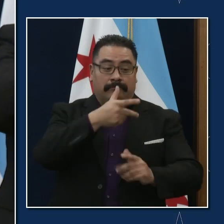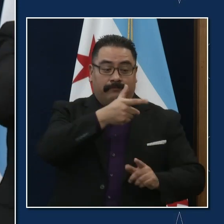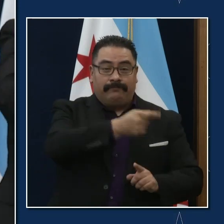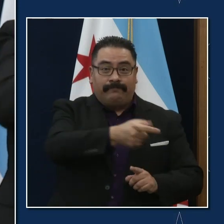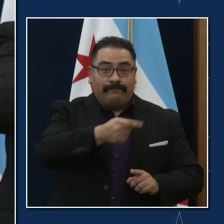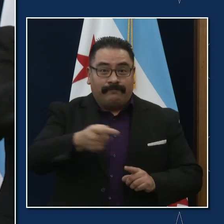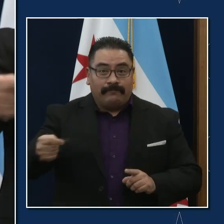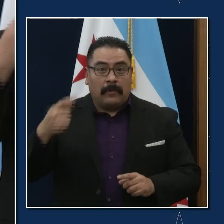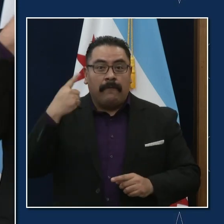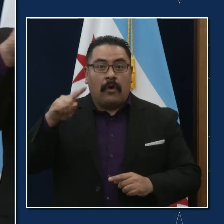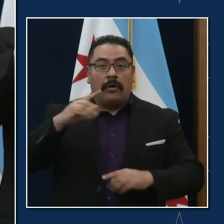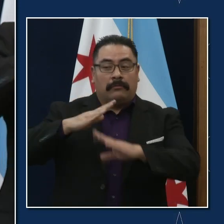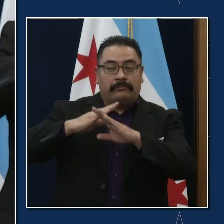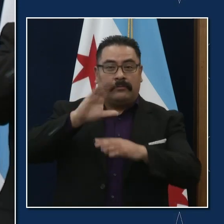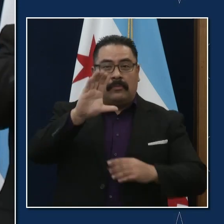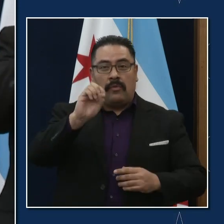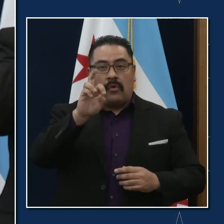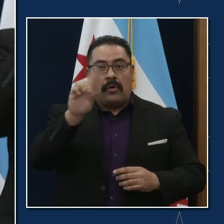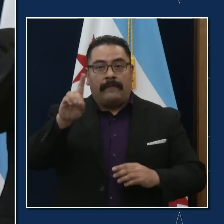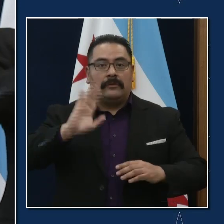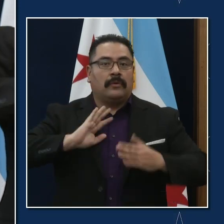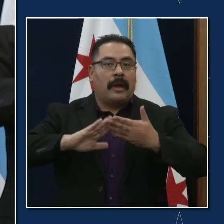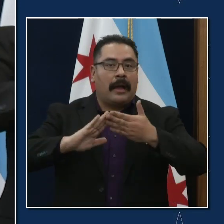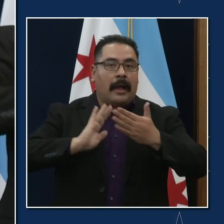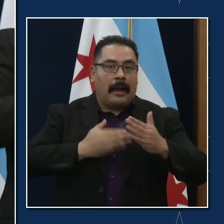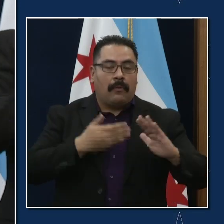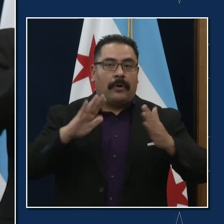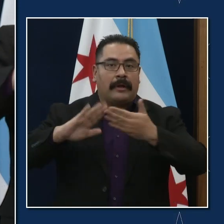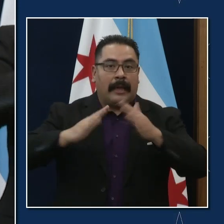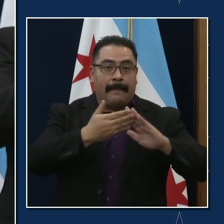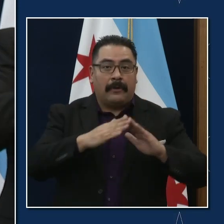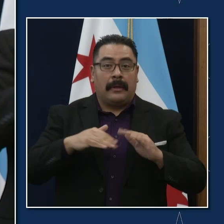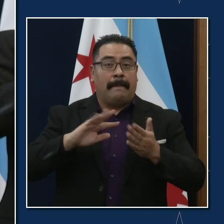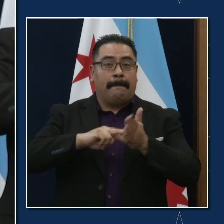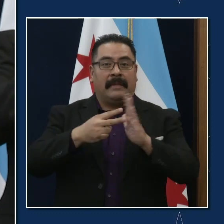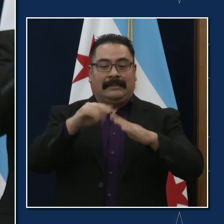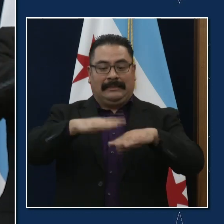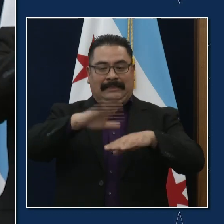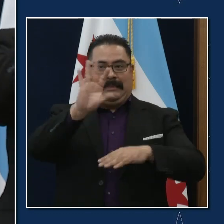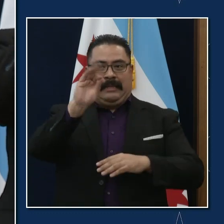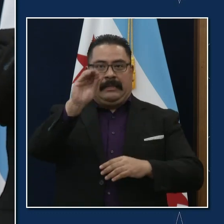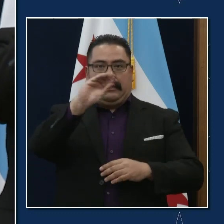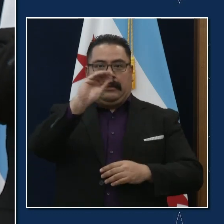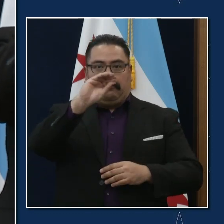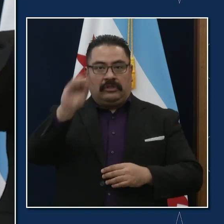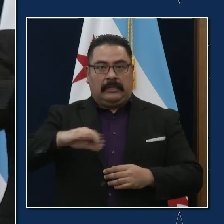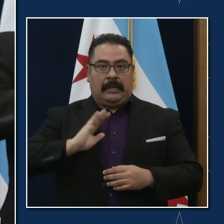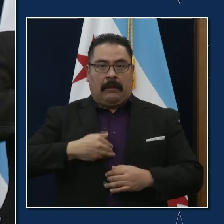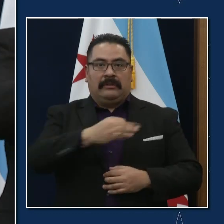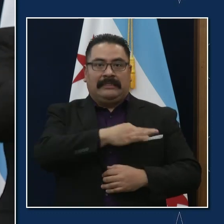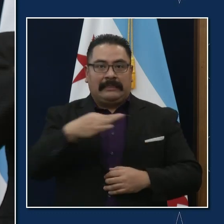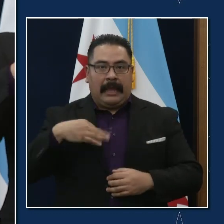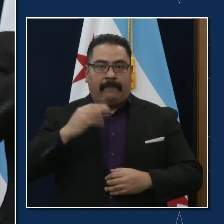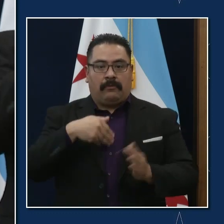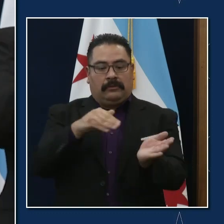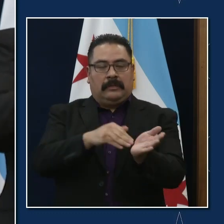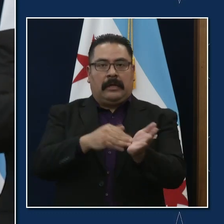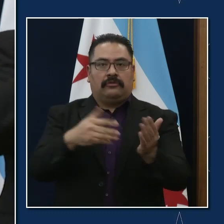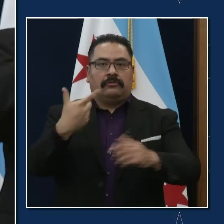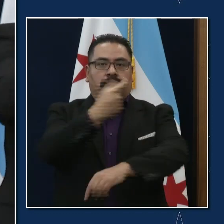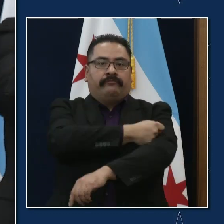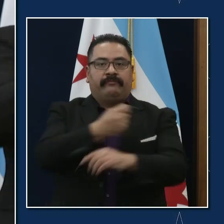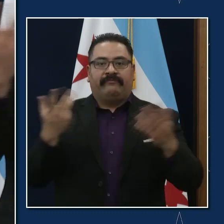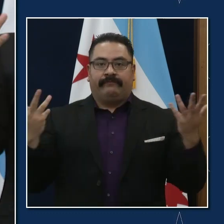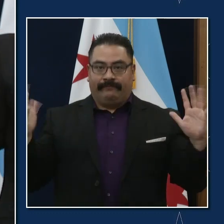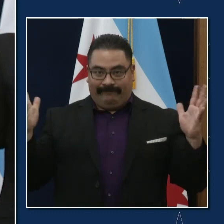the COVID-19 vaccine to our community. Over 90% of our staff and physicians are vaccinated